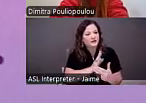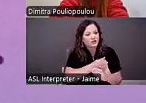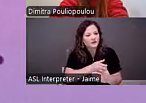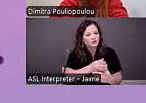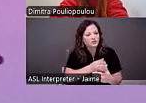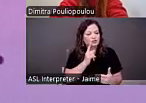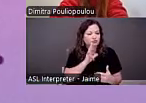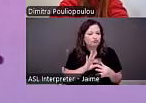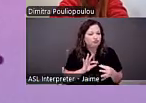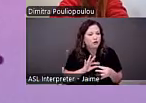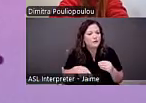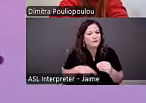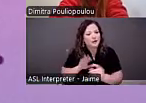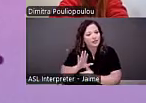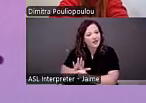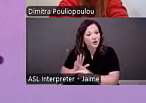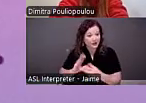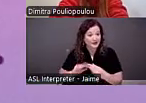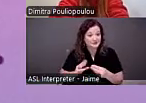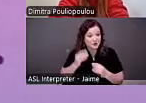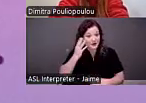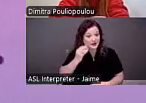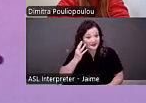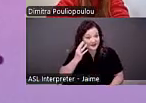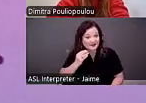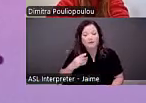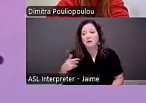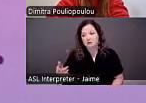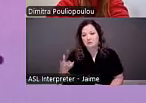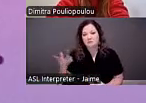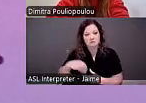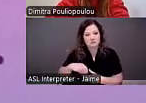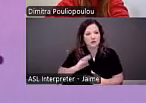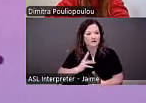their experience, and this is part of the program now. And